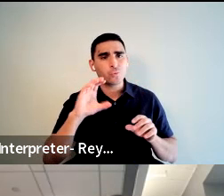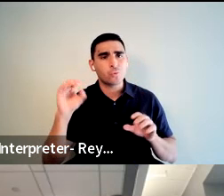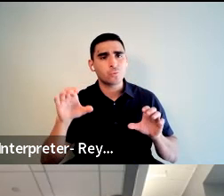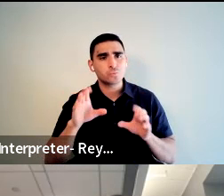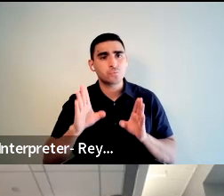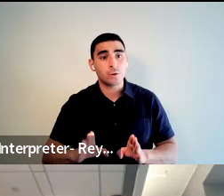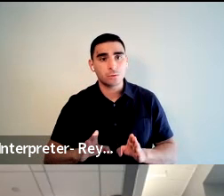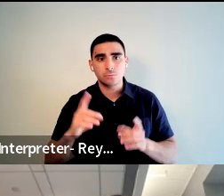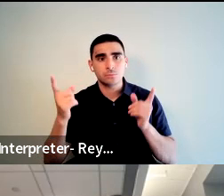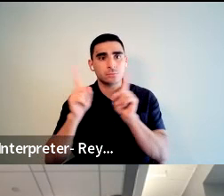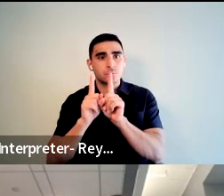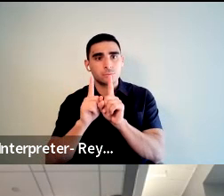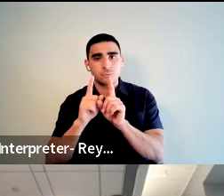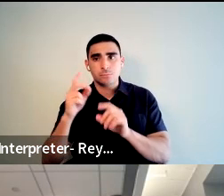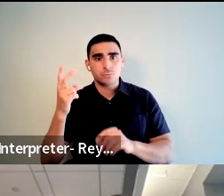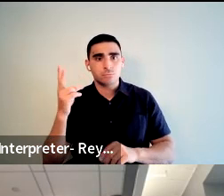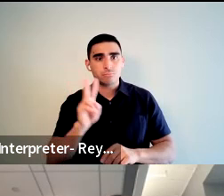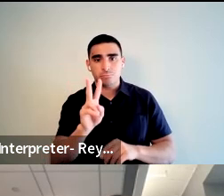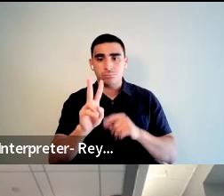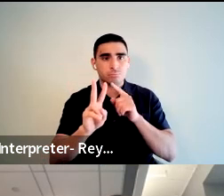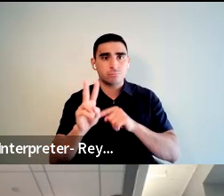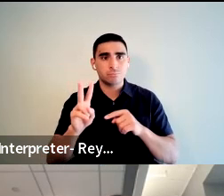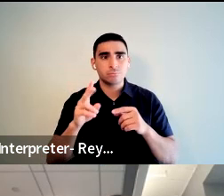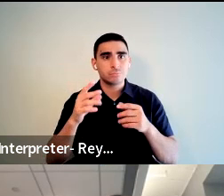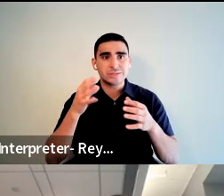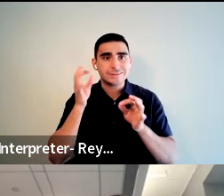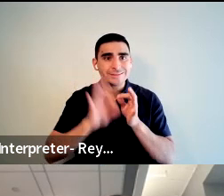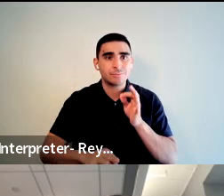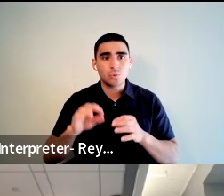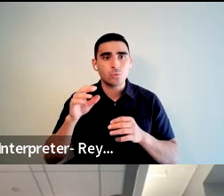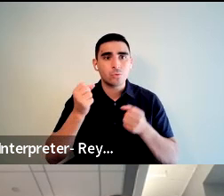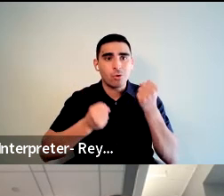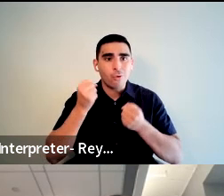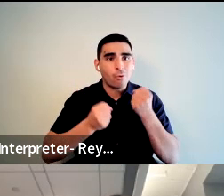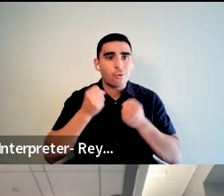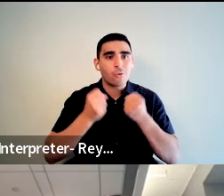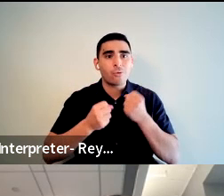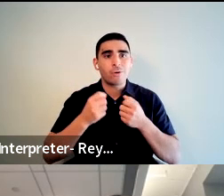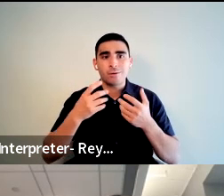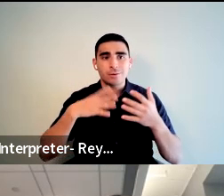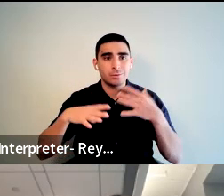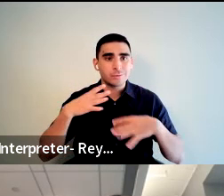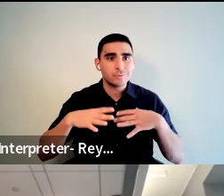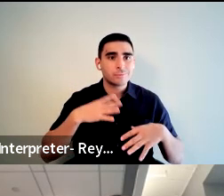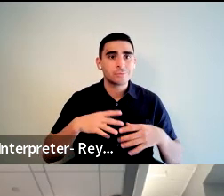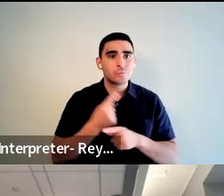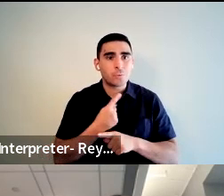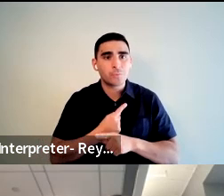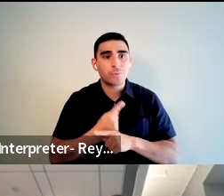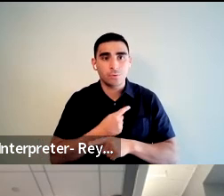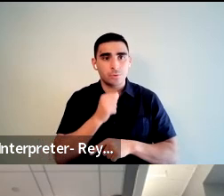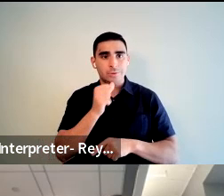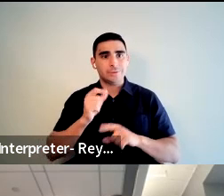person shows up in a simple SUV wearing, you know, wearing street clothes rather